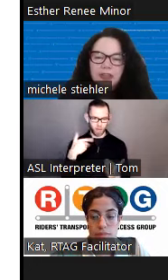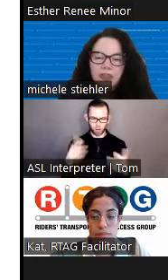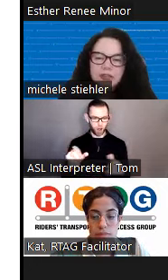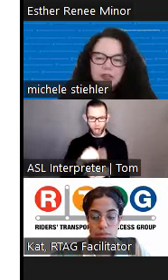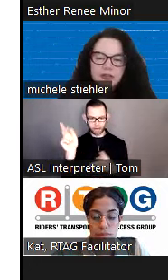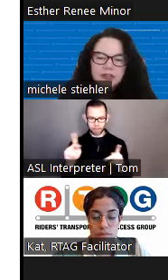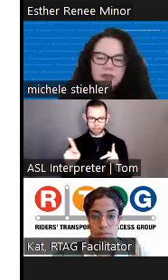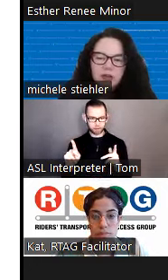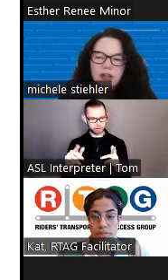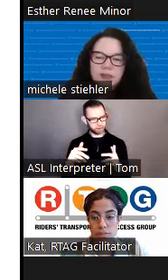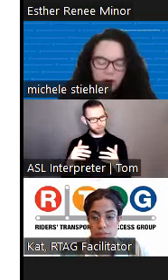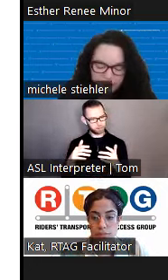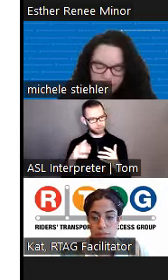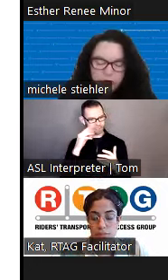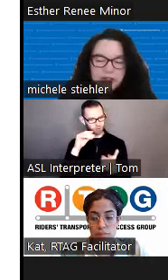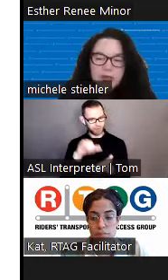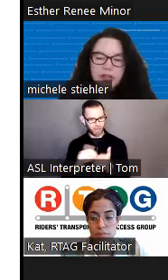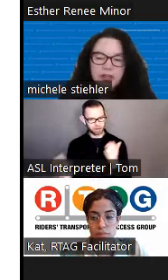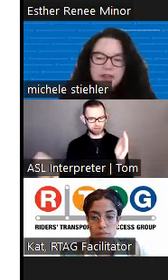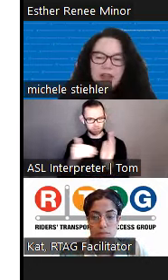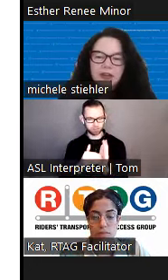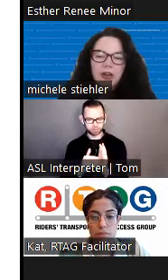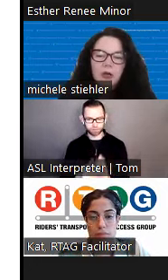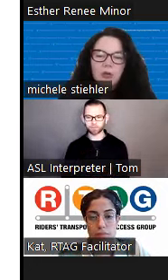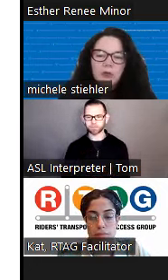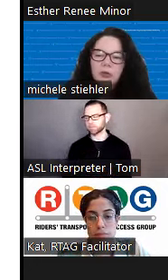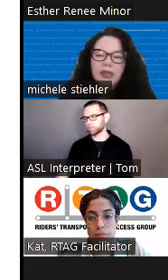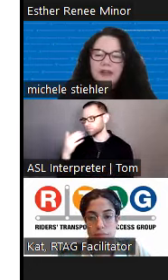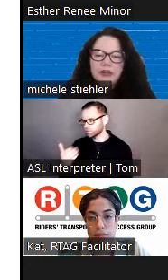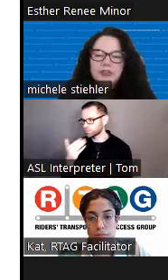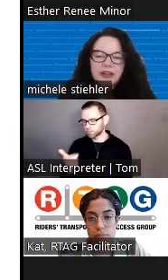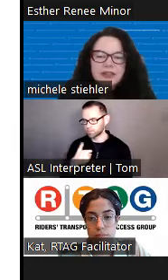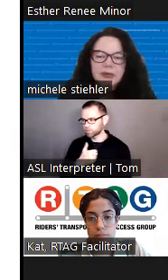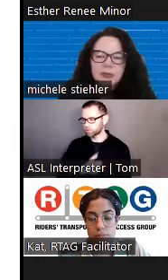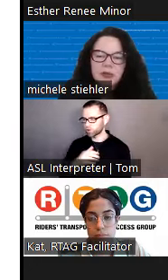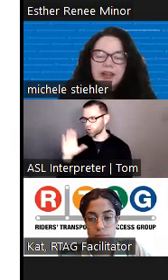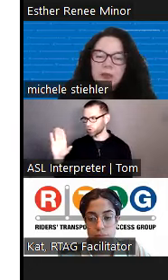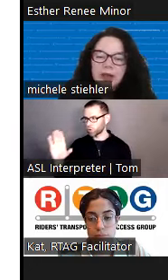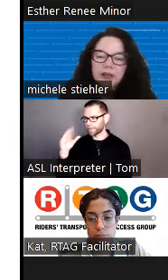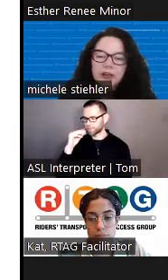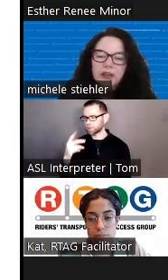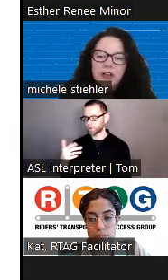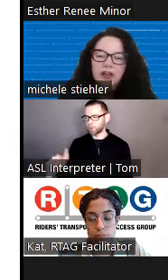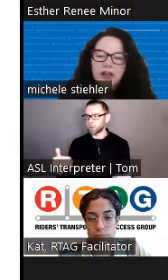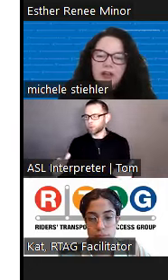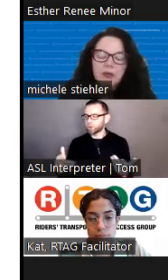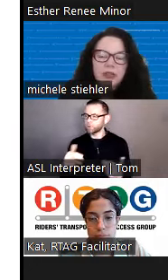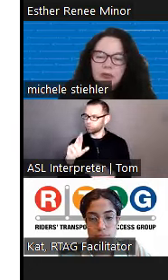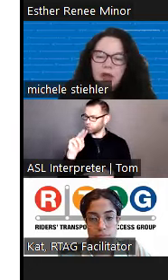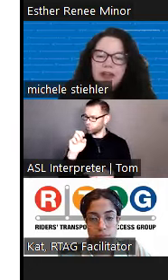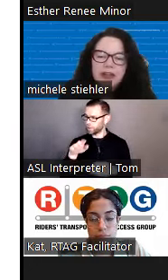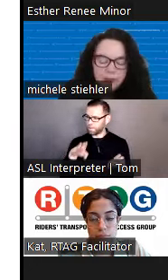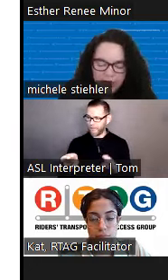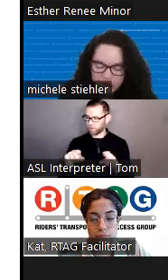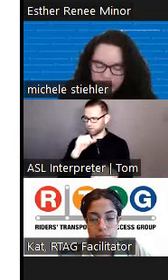All right, thank you, Esther. First of all, I'm sorry for your experience, and no, rude behavior is unacceptable anywhere with